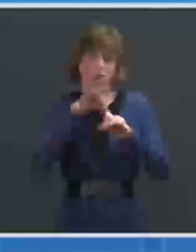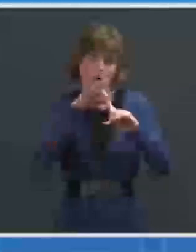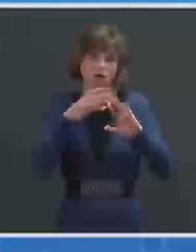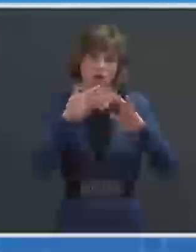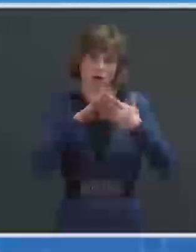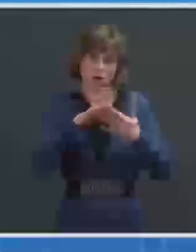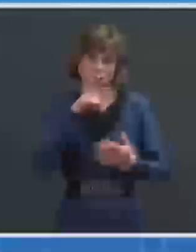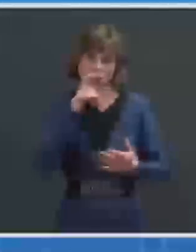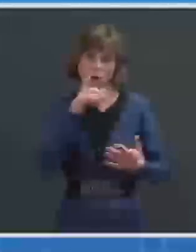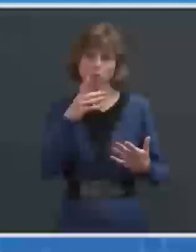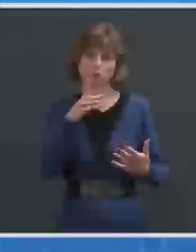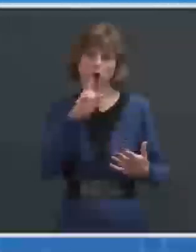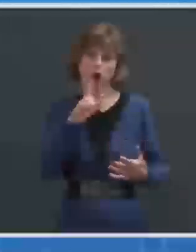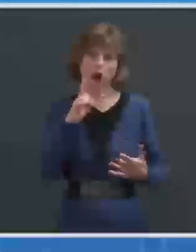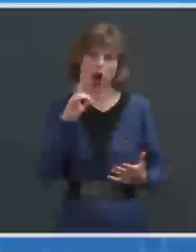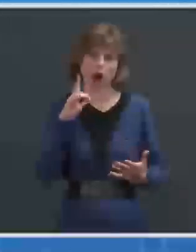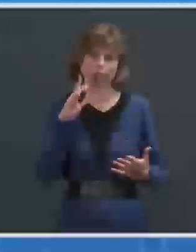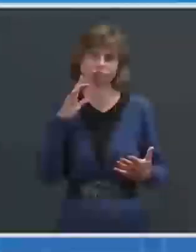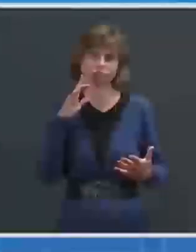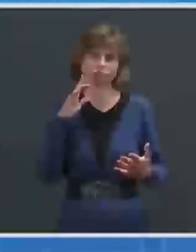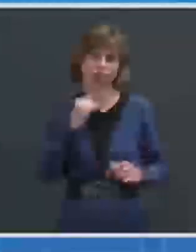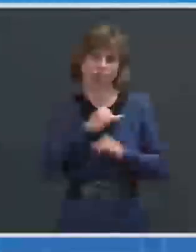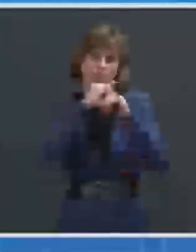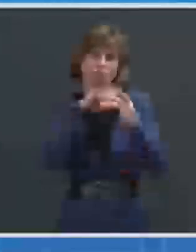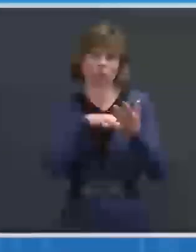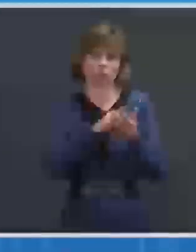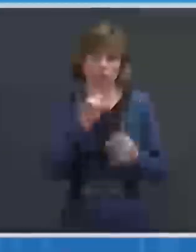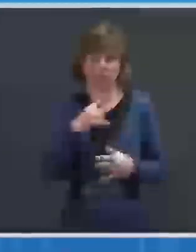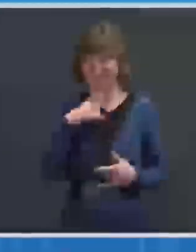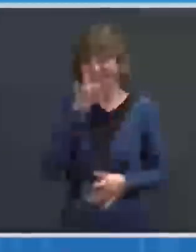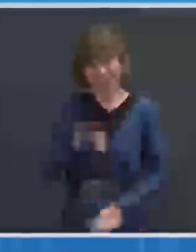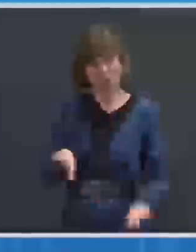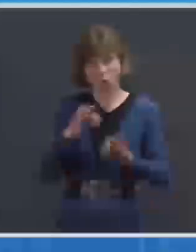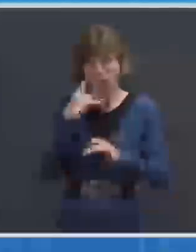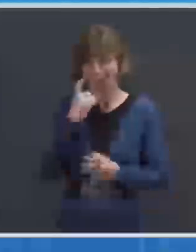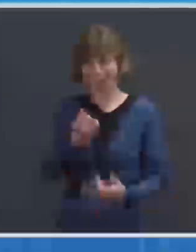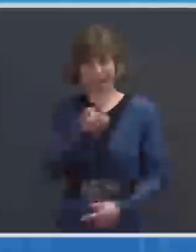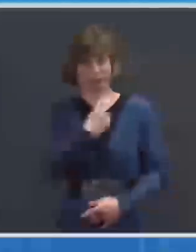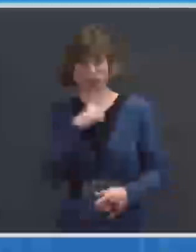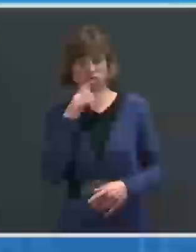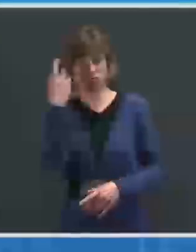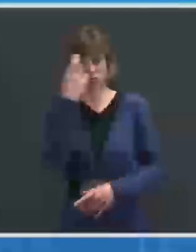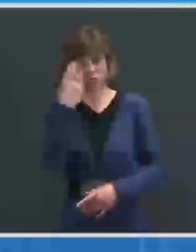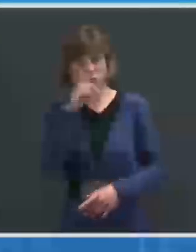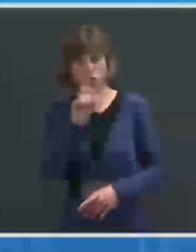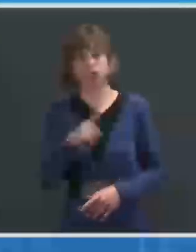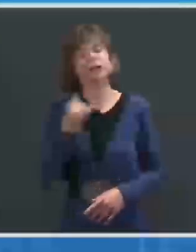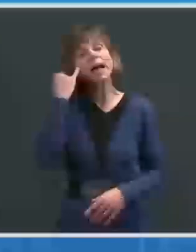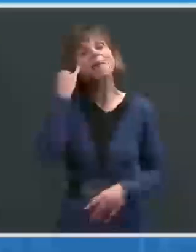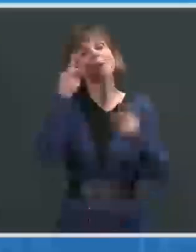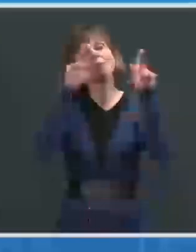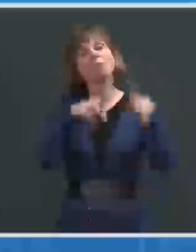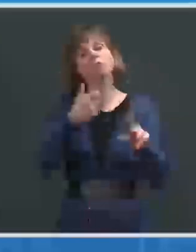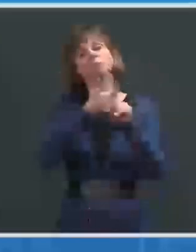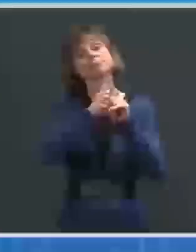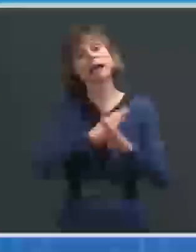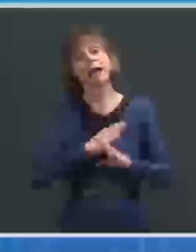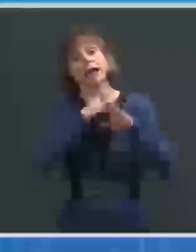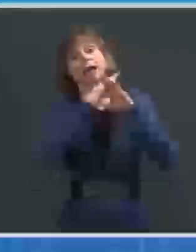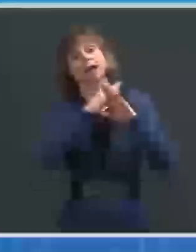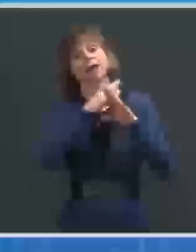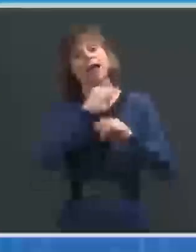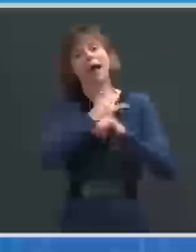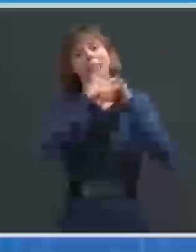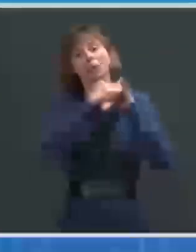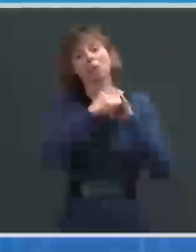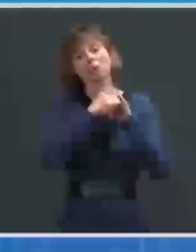I think is important because we often get asked a question that's a reasonable question. Should people who are immunocompromised get vaccinated? And